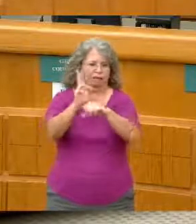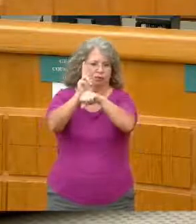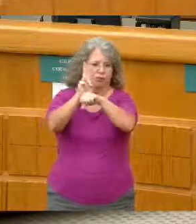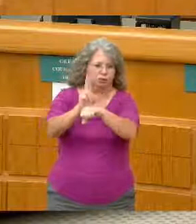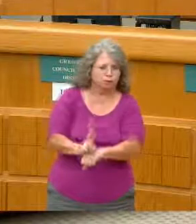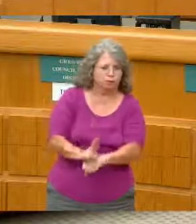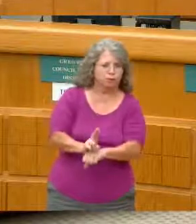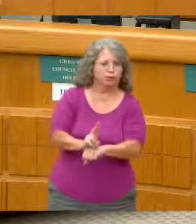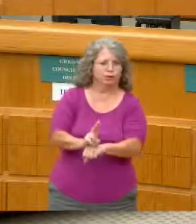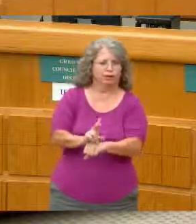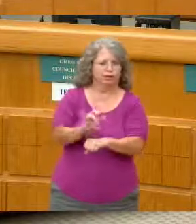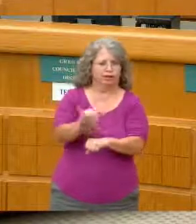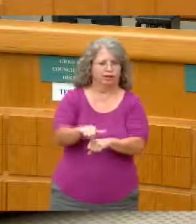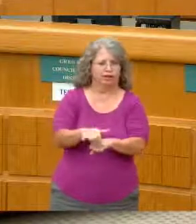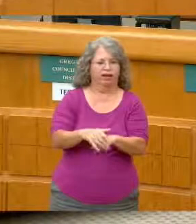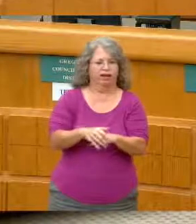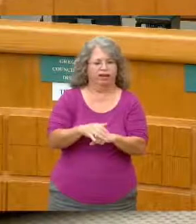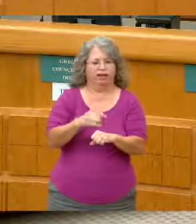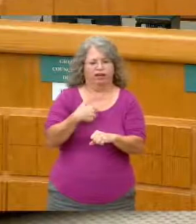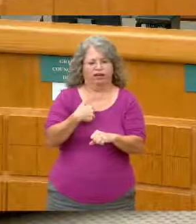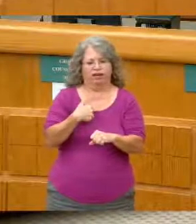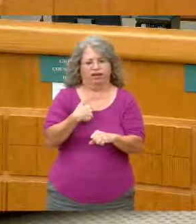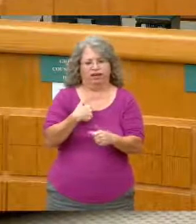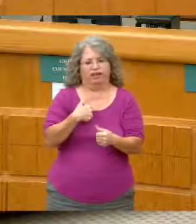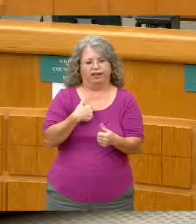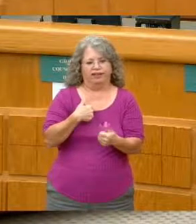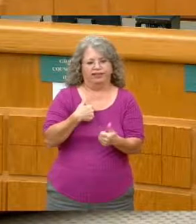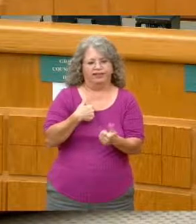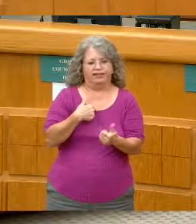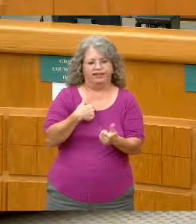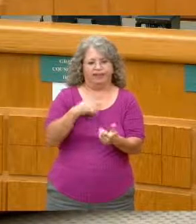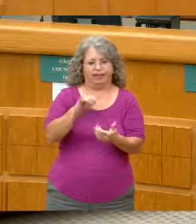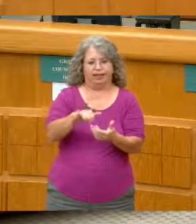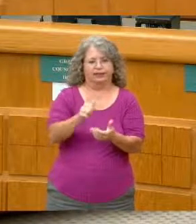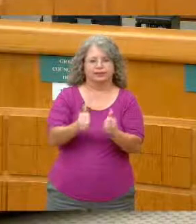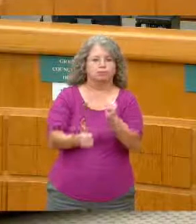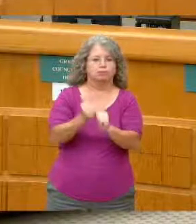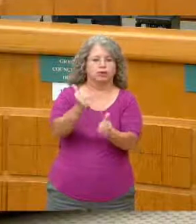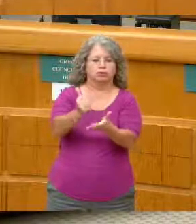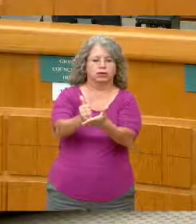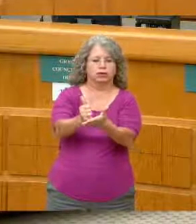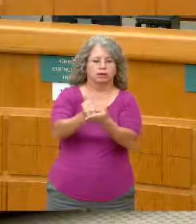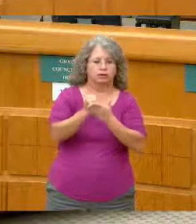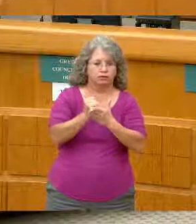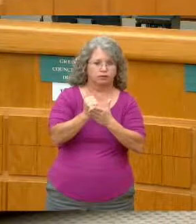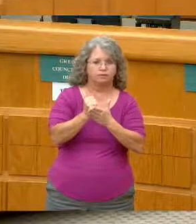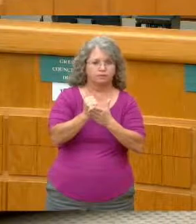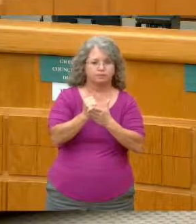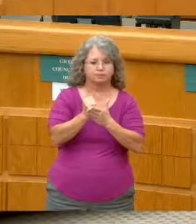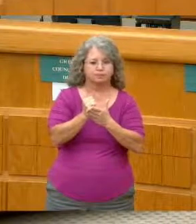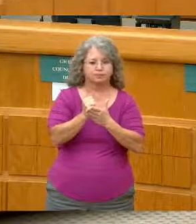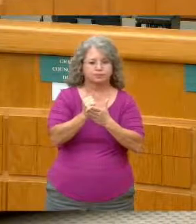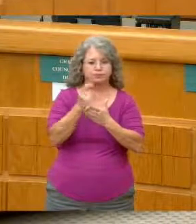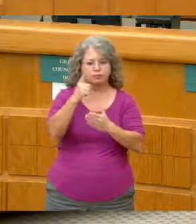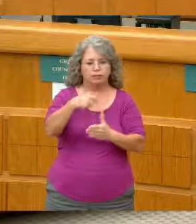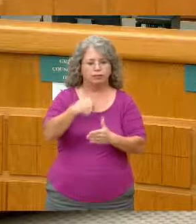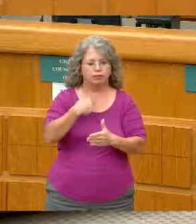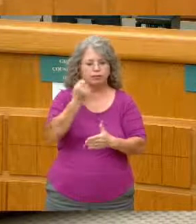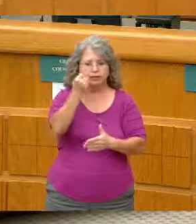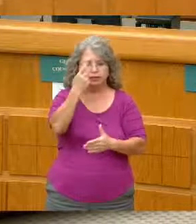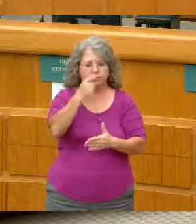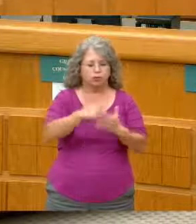daily life that I have become so accustomed to it. And I find it to be the most helpful when it comes